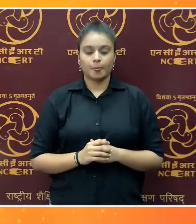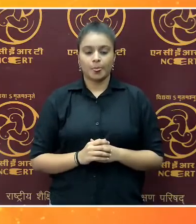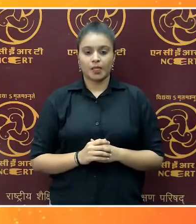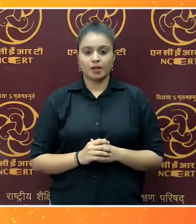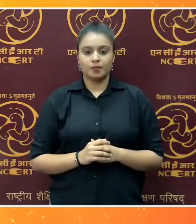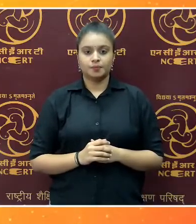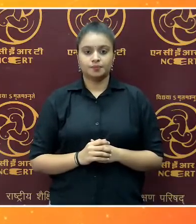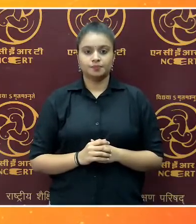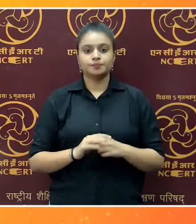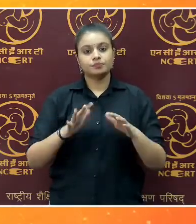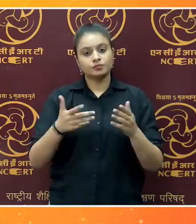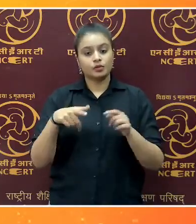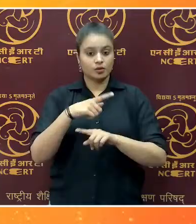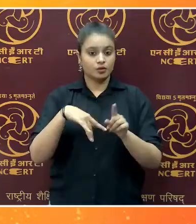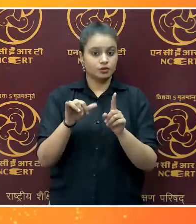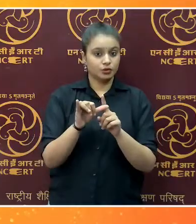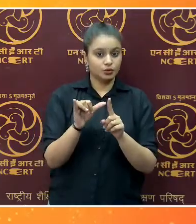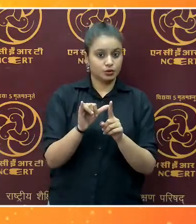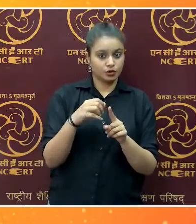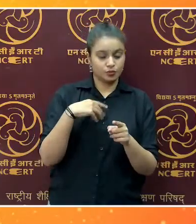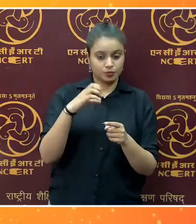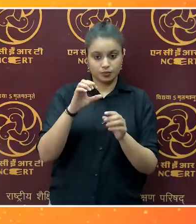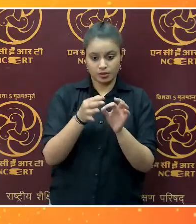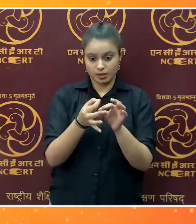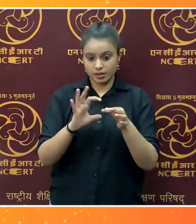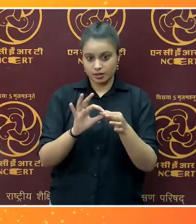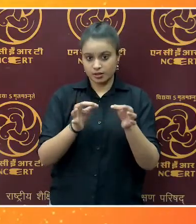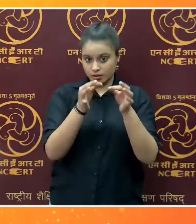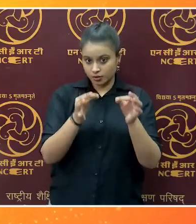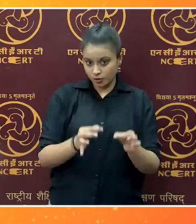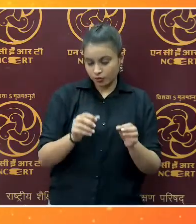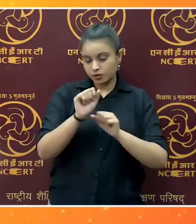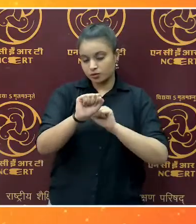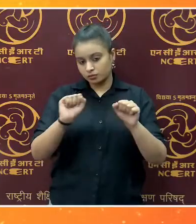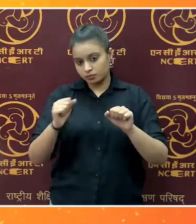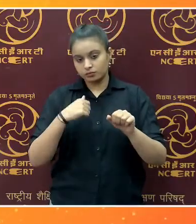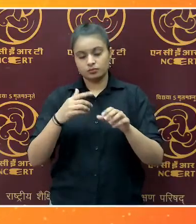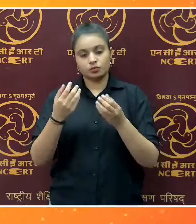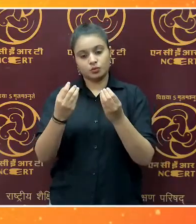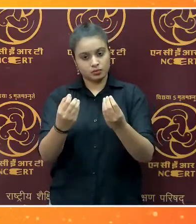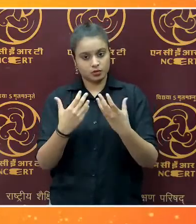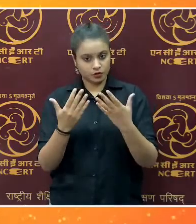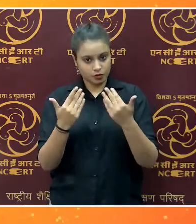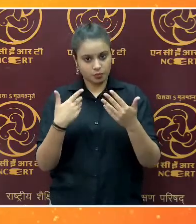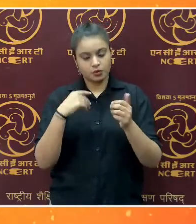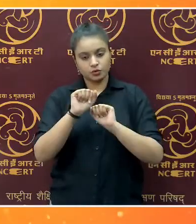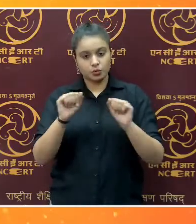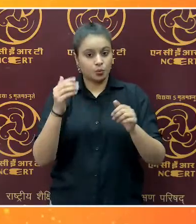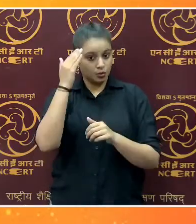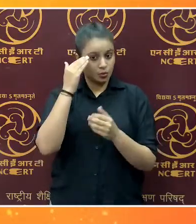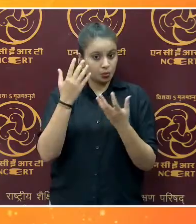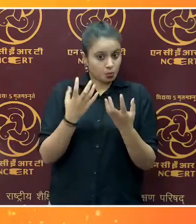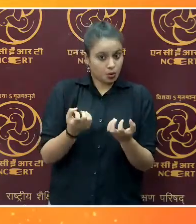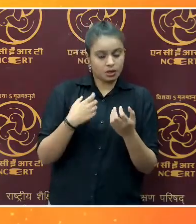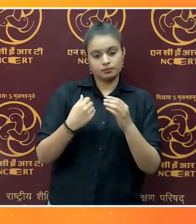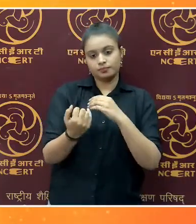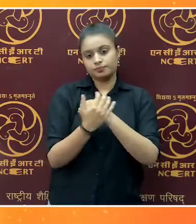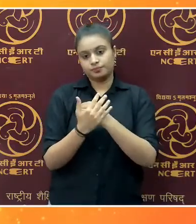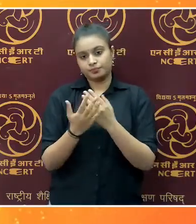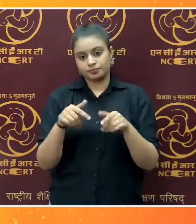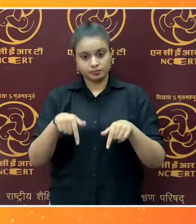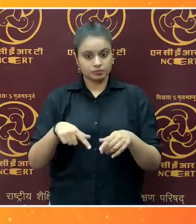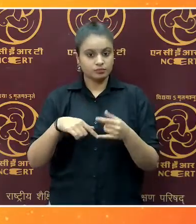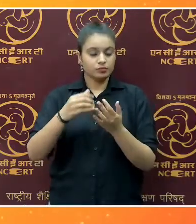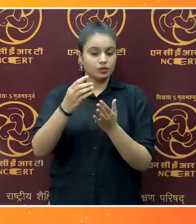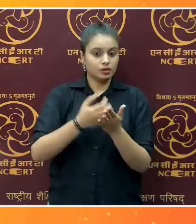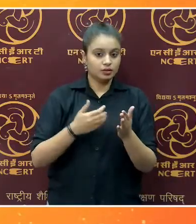dth.class7@ciet.nic.in. And on our YouTube handle NCERT Official also, you can tell us what exactly you want to know. So for this